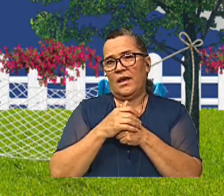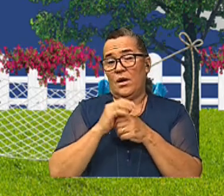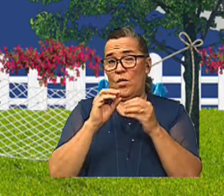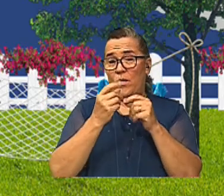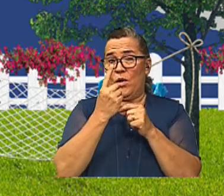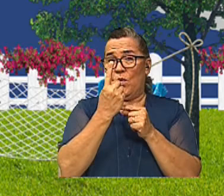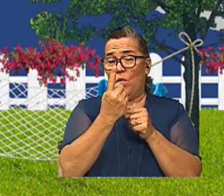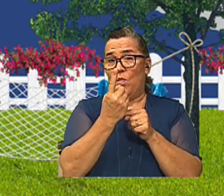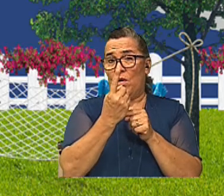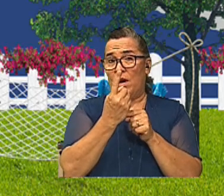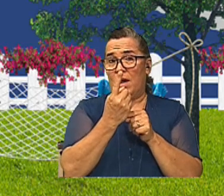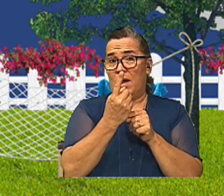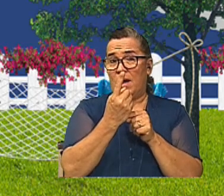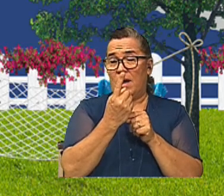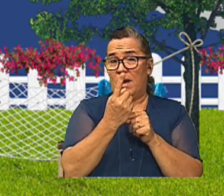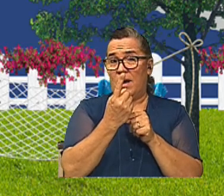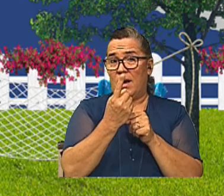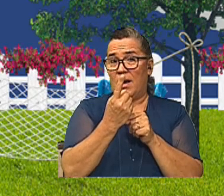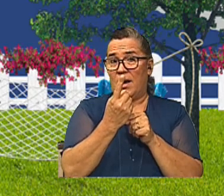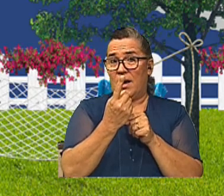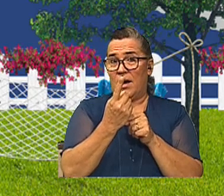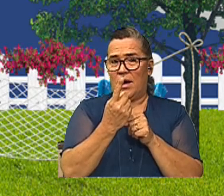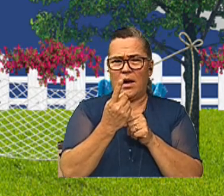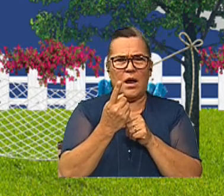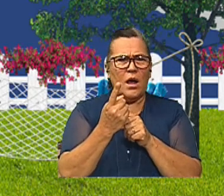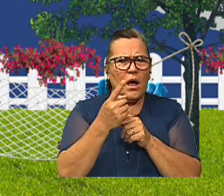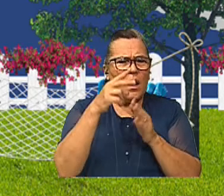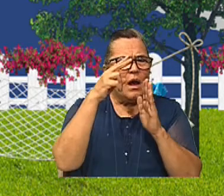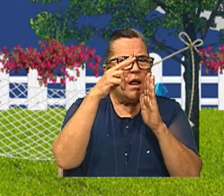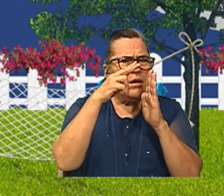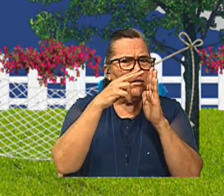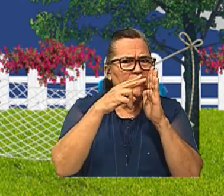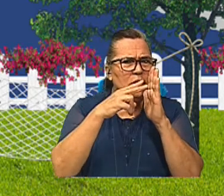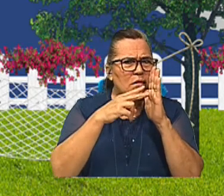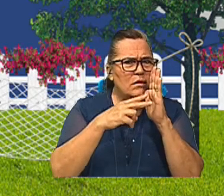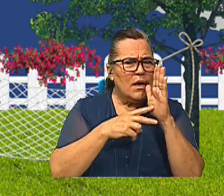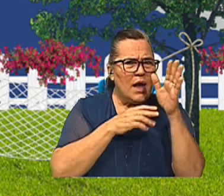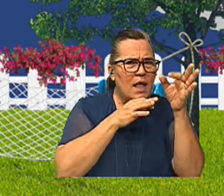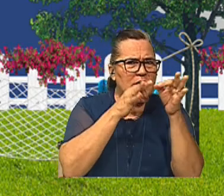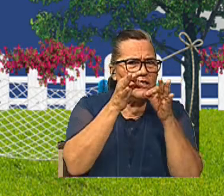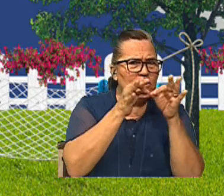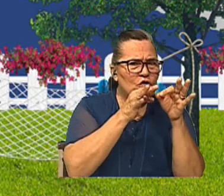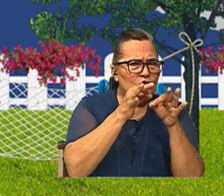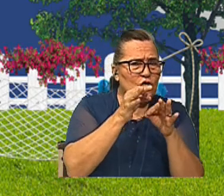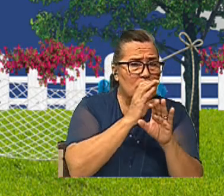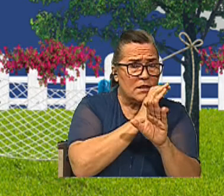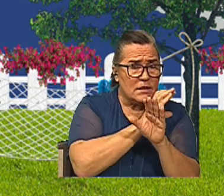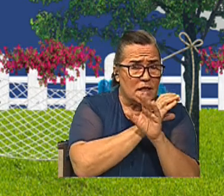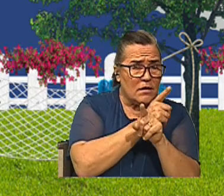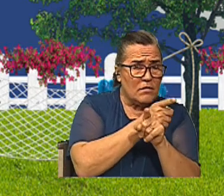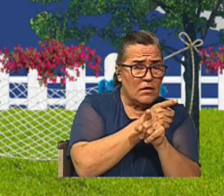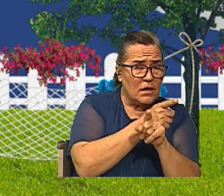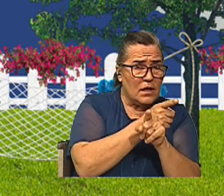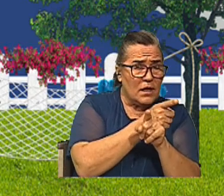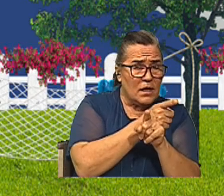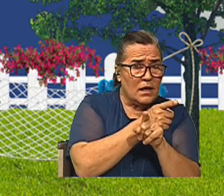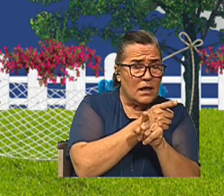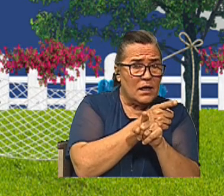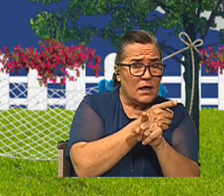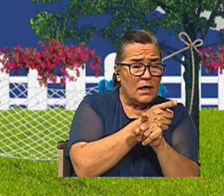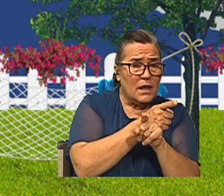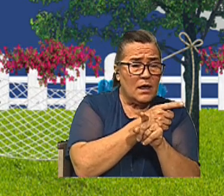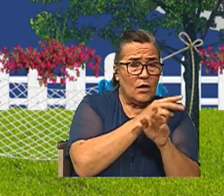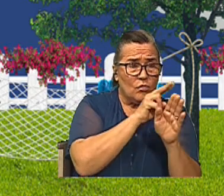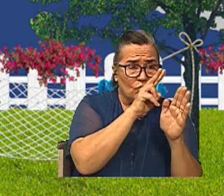1, do you read the instructions carefully? Do you read